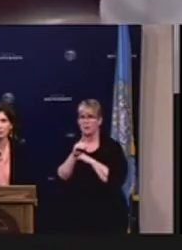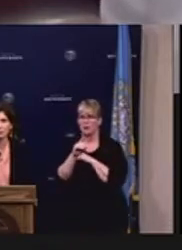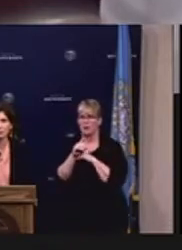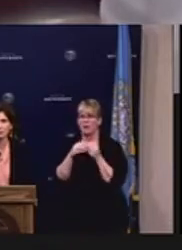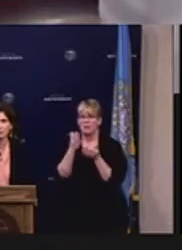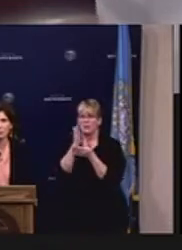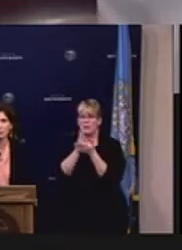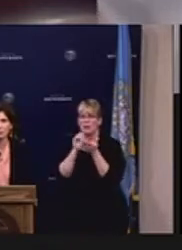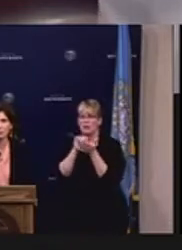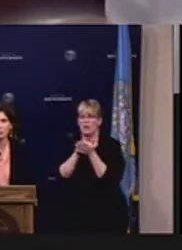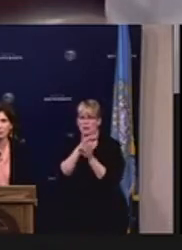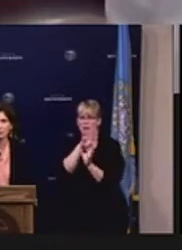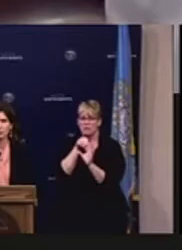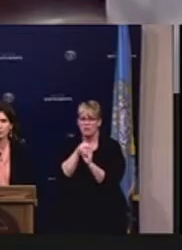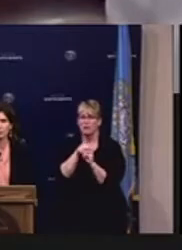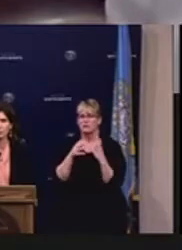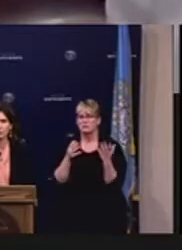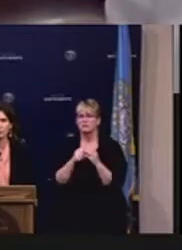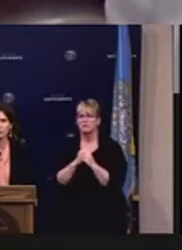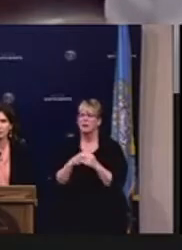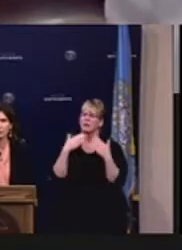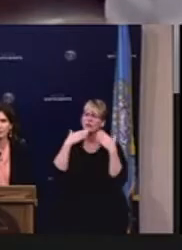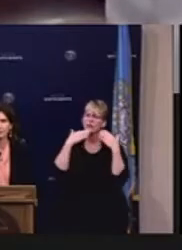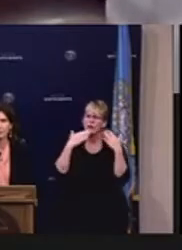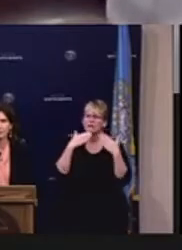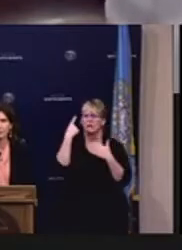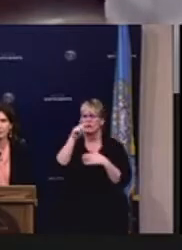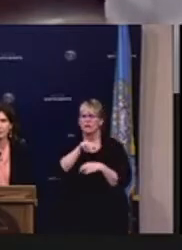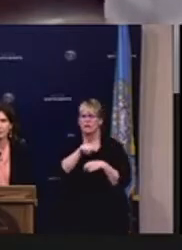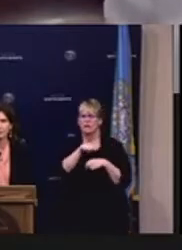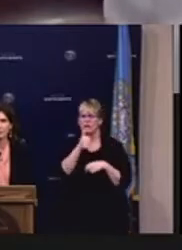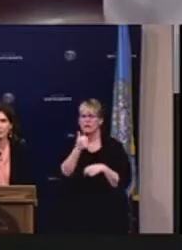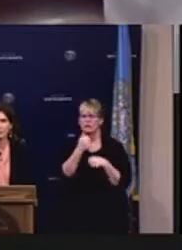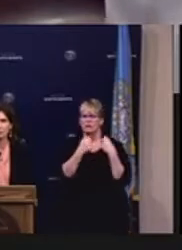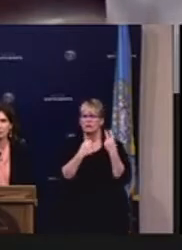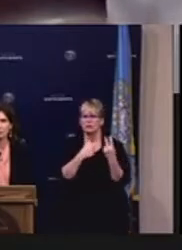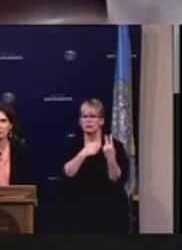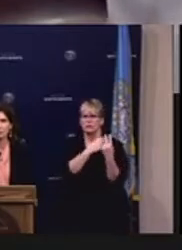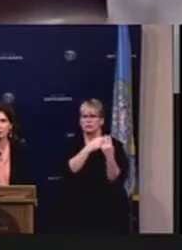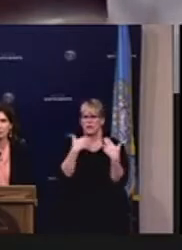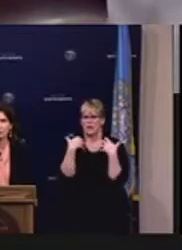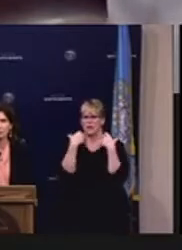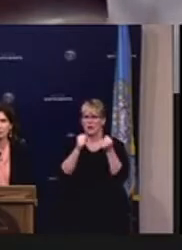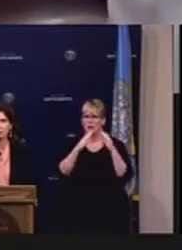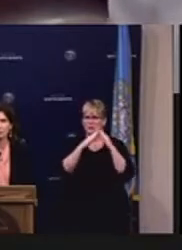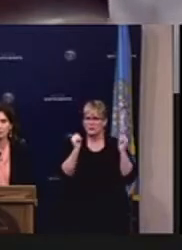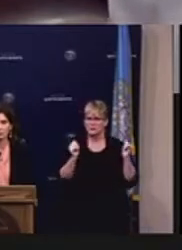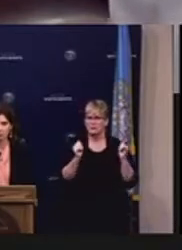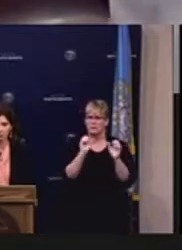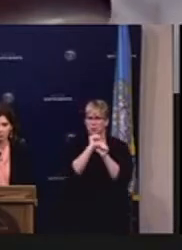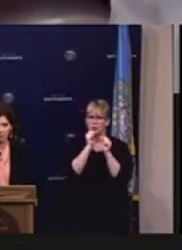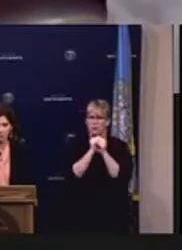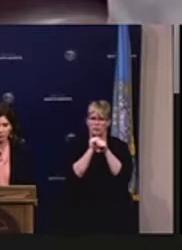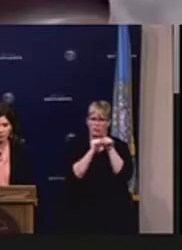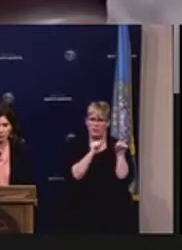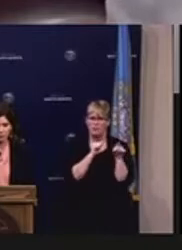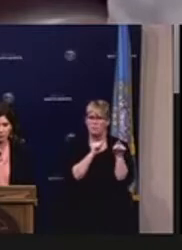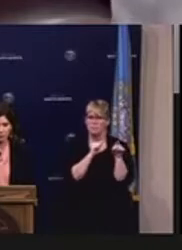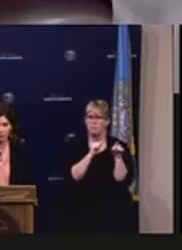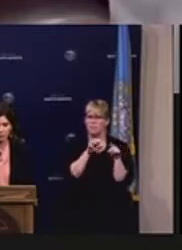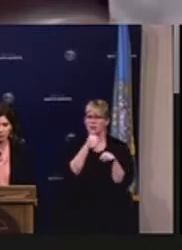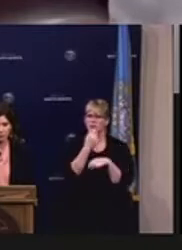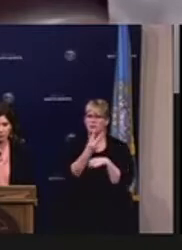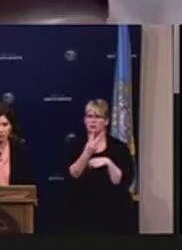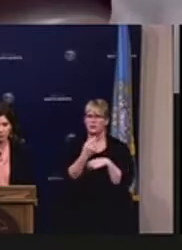Midwest. So I'm grateful for the other two health systems to be a part of this work. And we've been